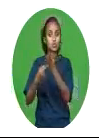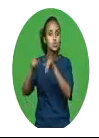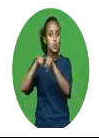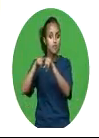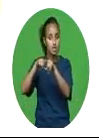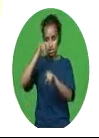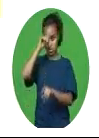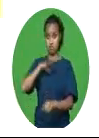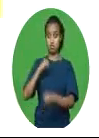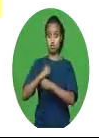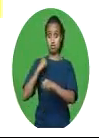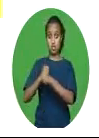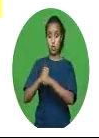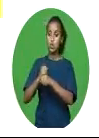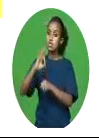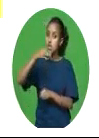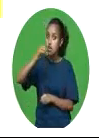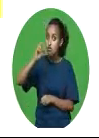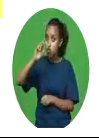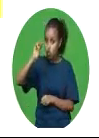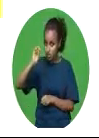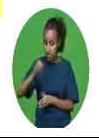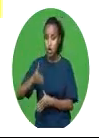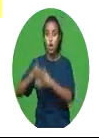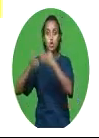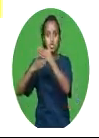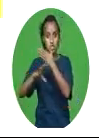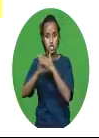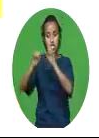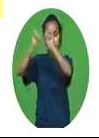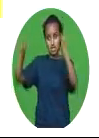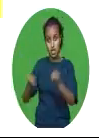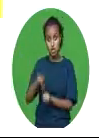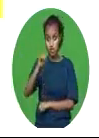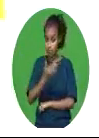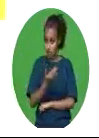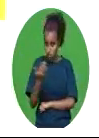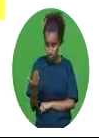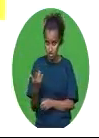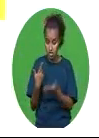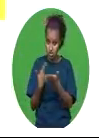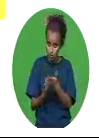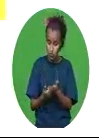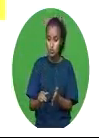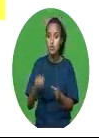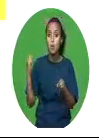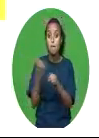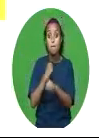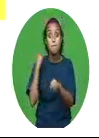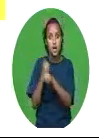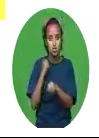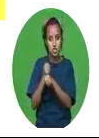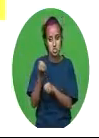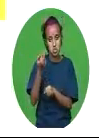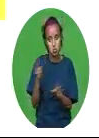the workman the form, construction, and size of an object in order to manufacture